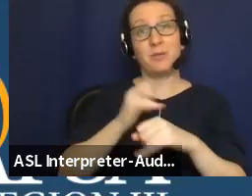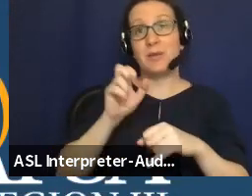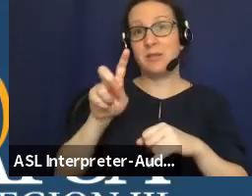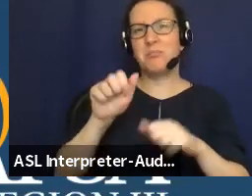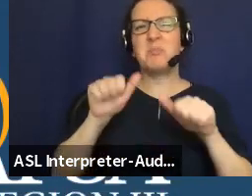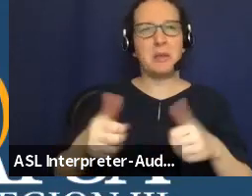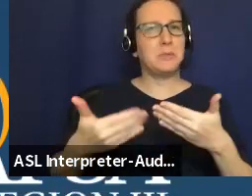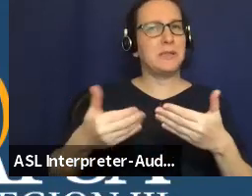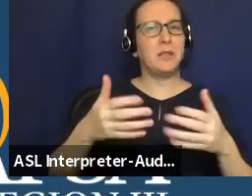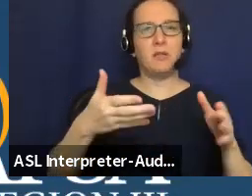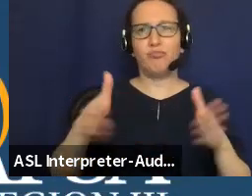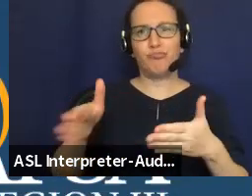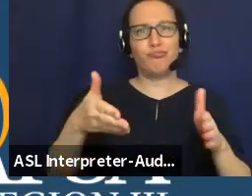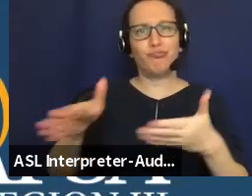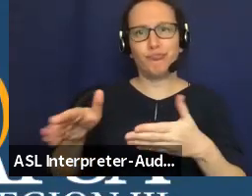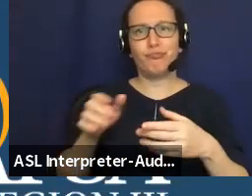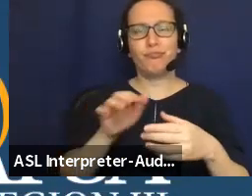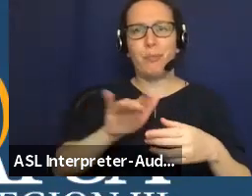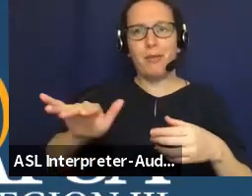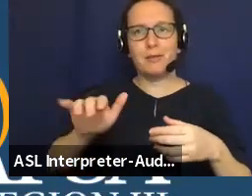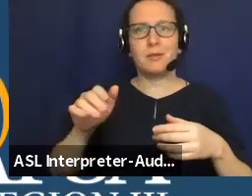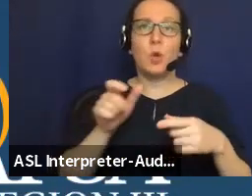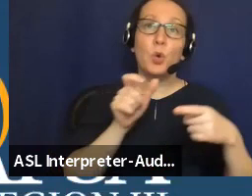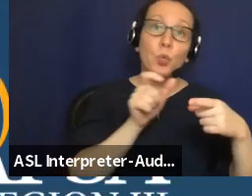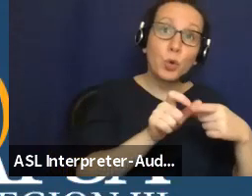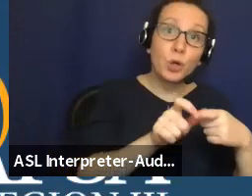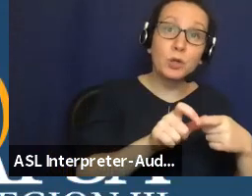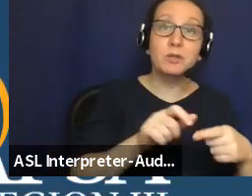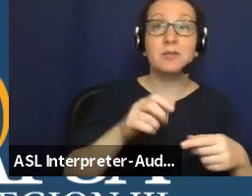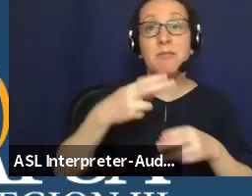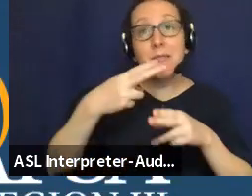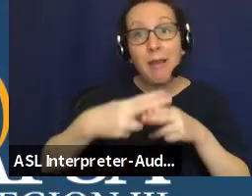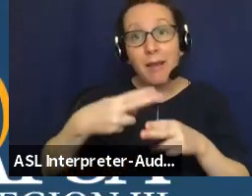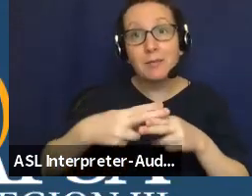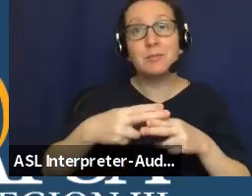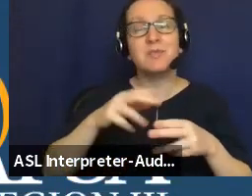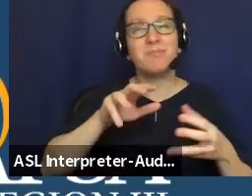And so words, people's names can get